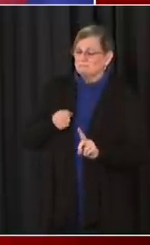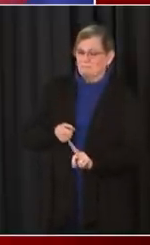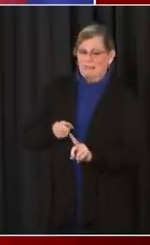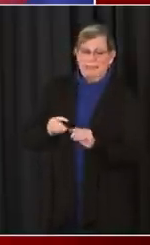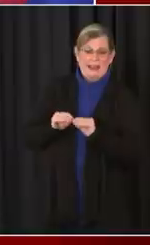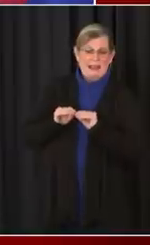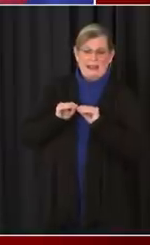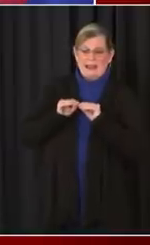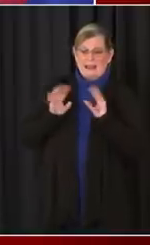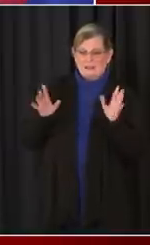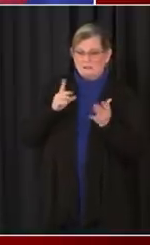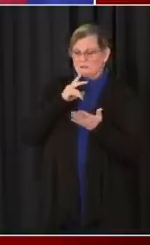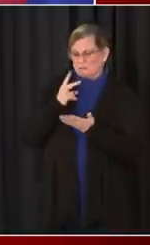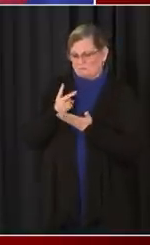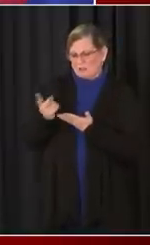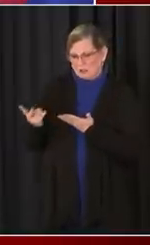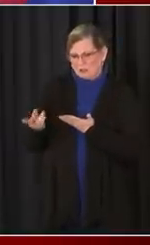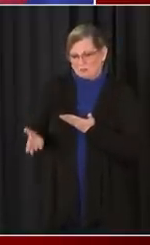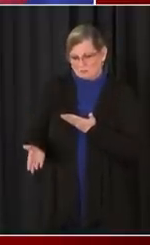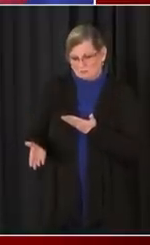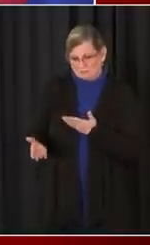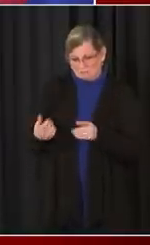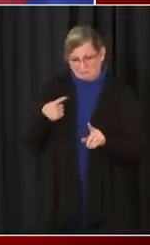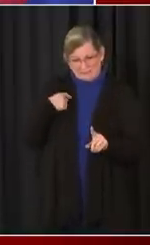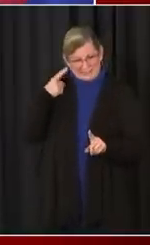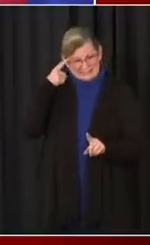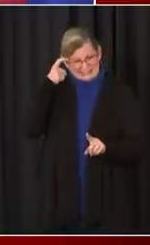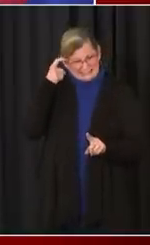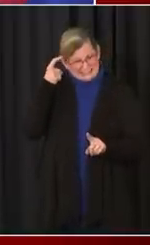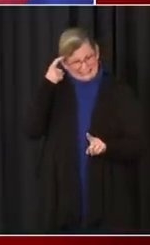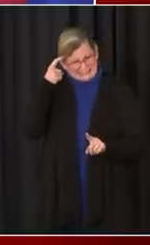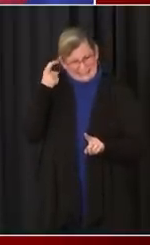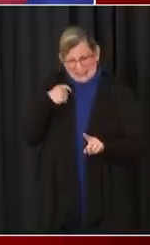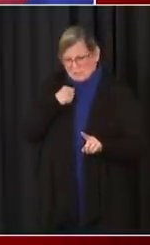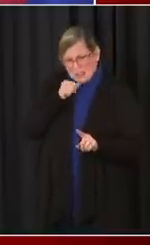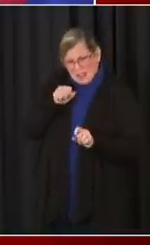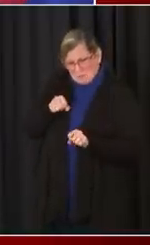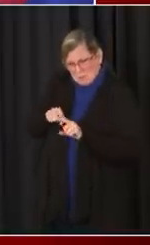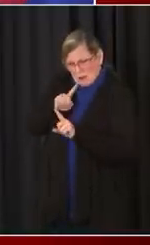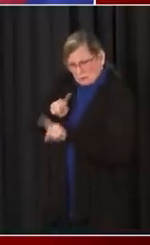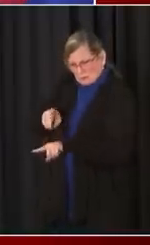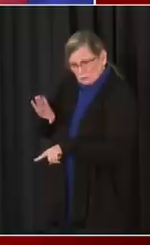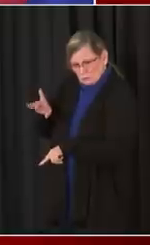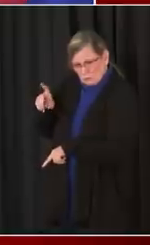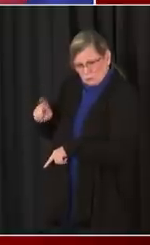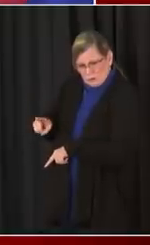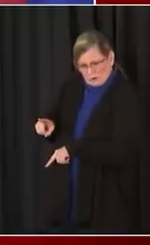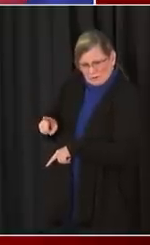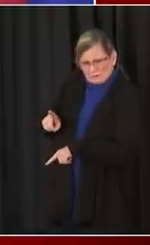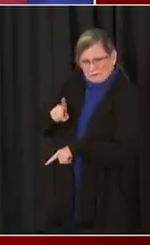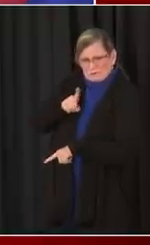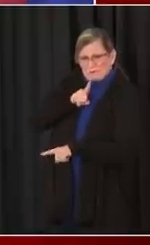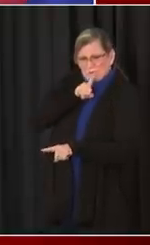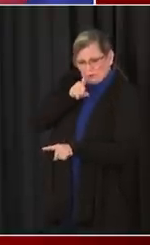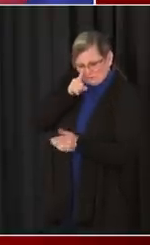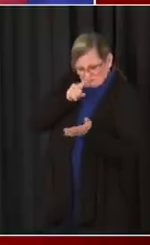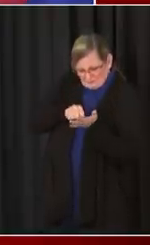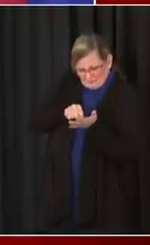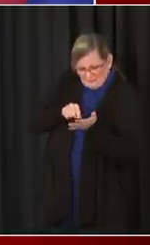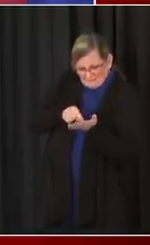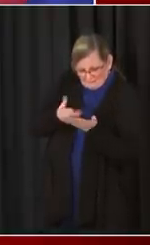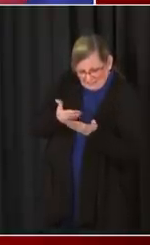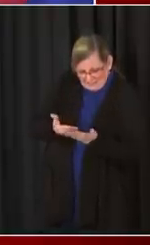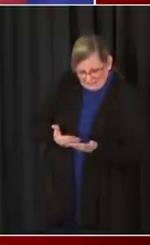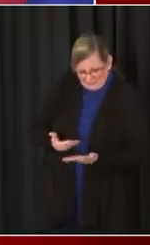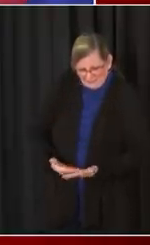there was a failure there. I think that I won't be able to answer your question right now. There's going to have to be a real investigation into